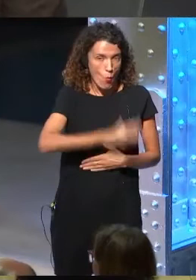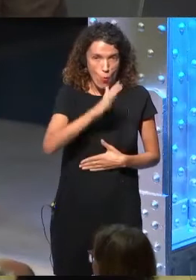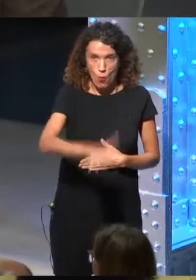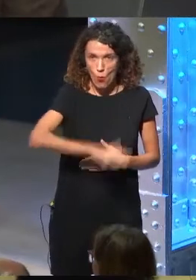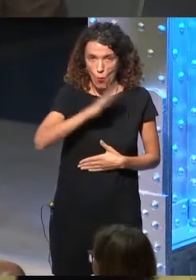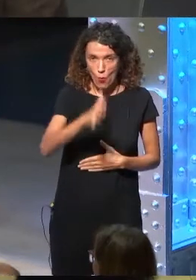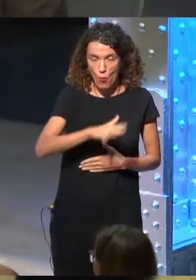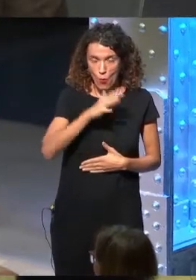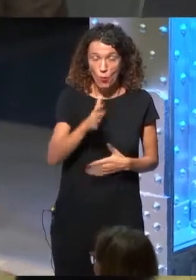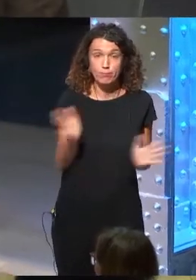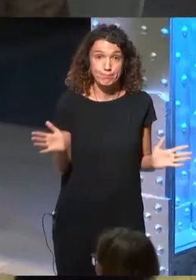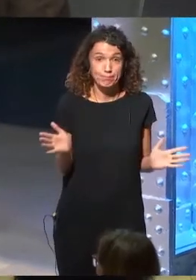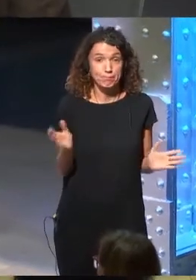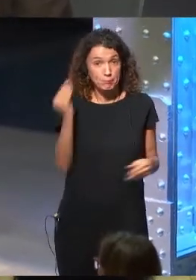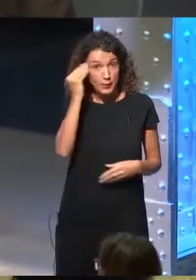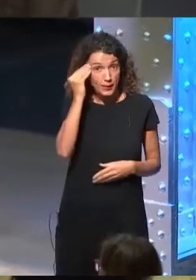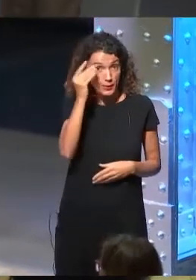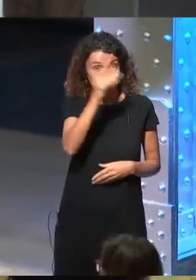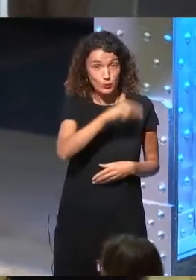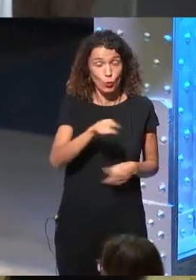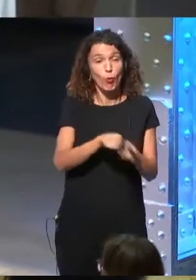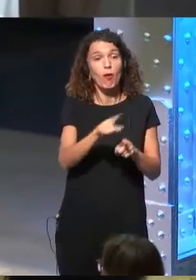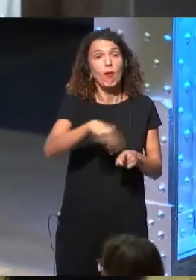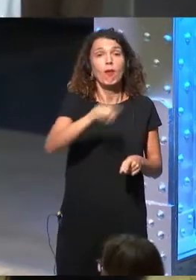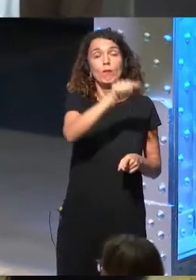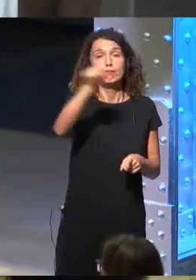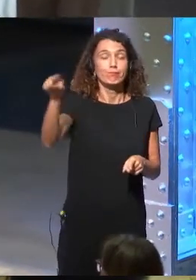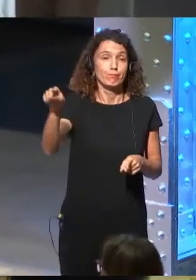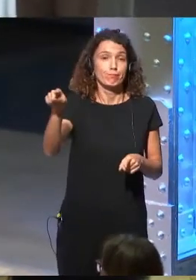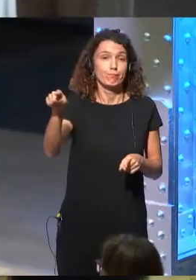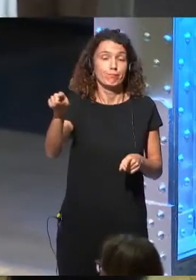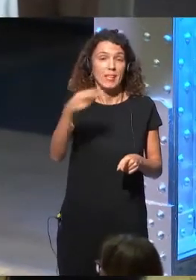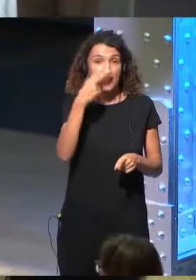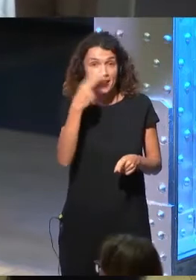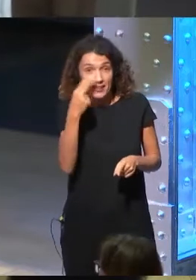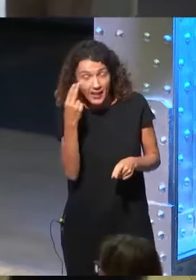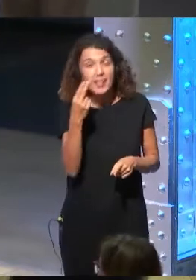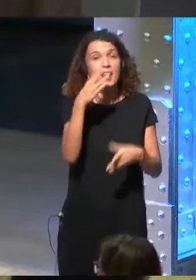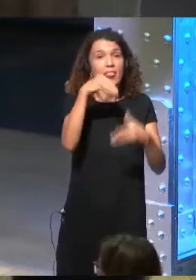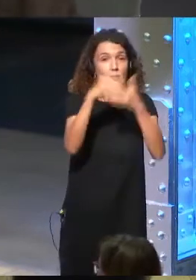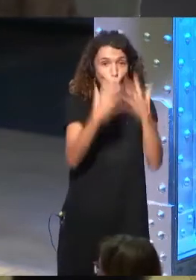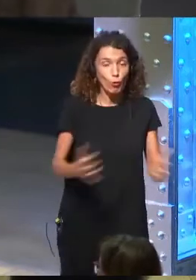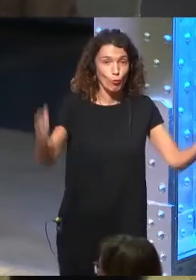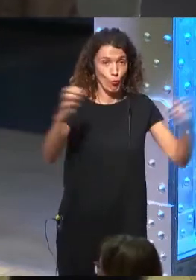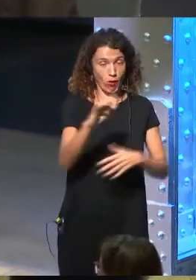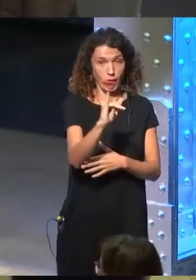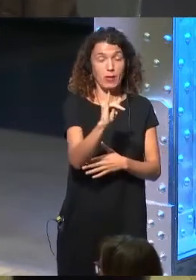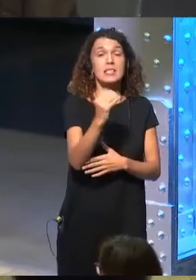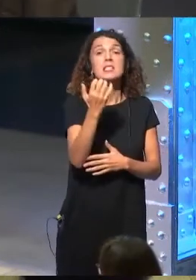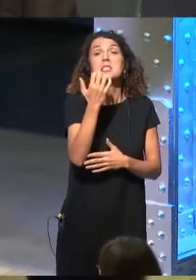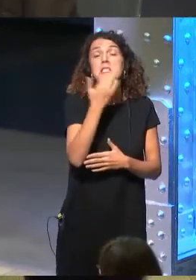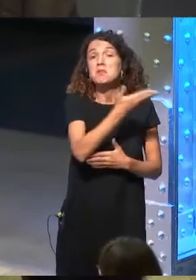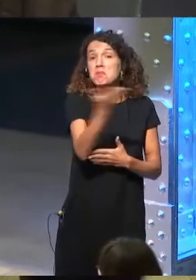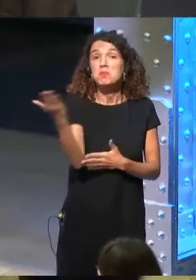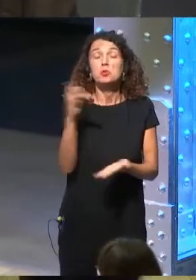been absolutely fascinating, and I guess that there must be some questions.